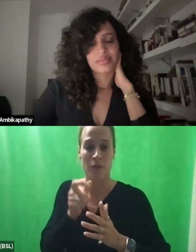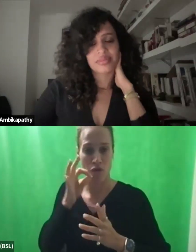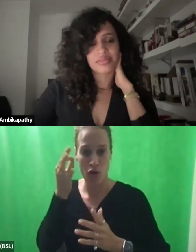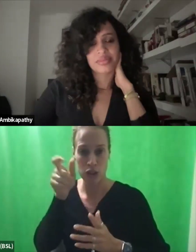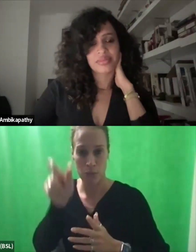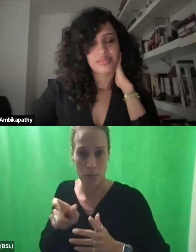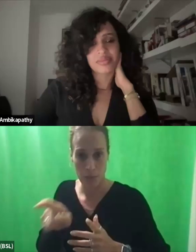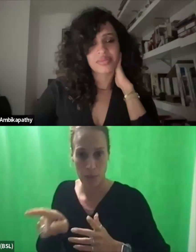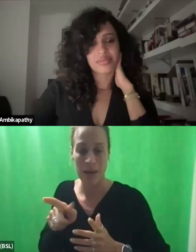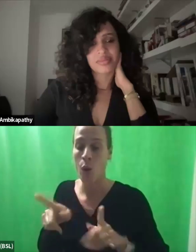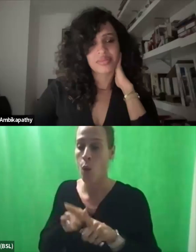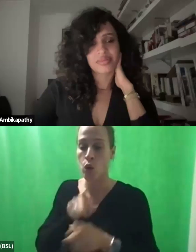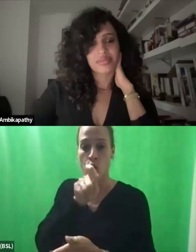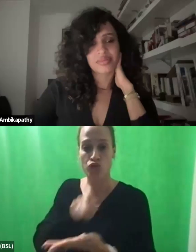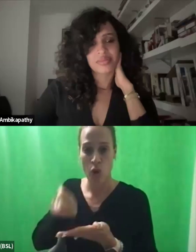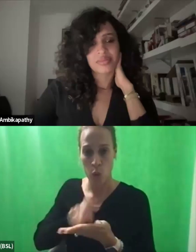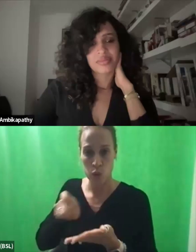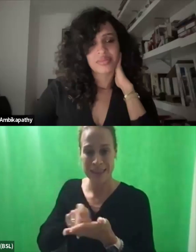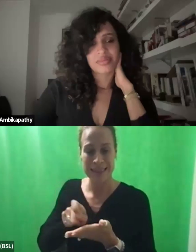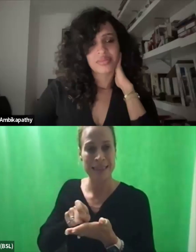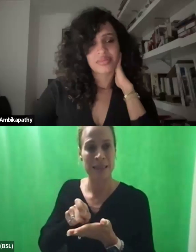also wrote a text